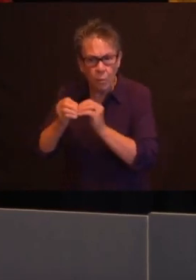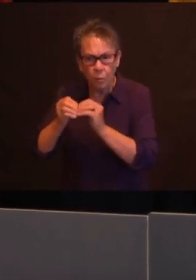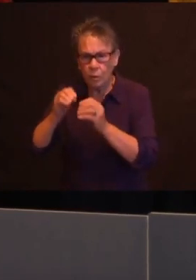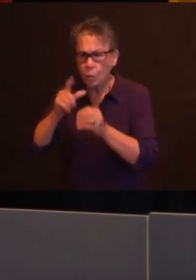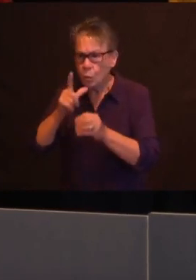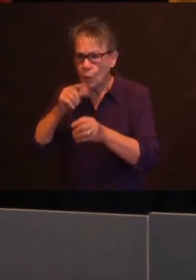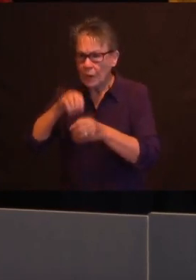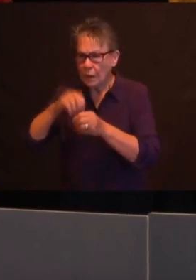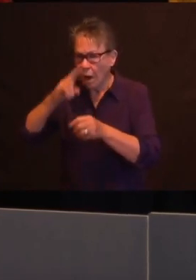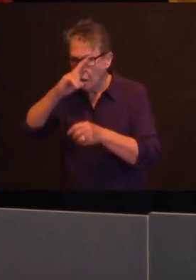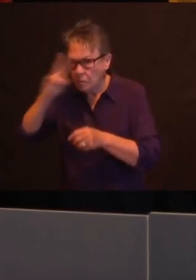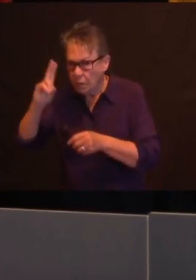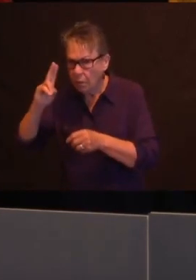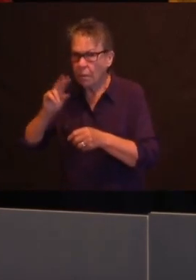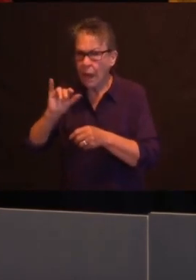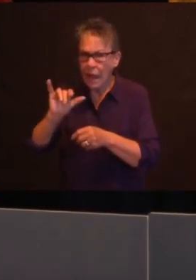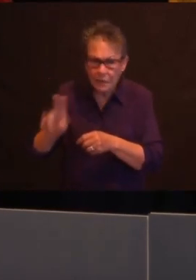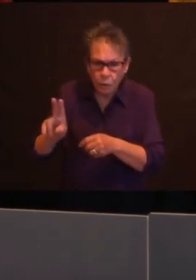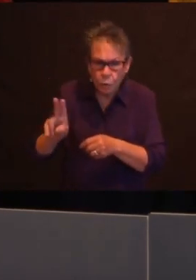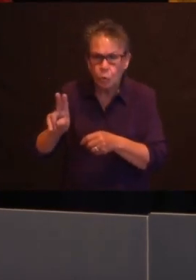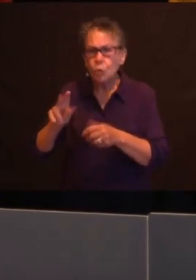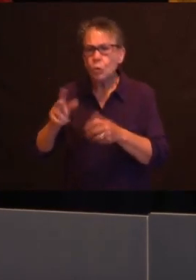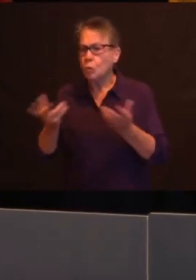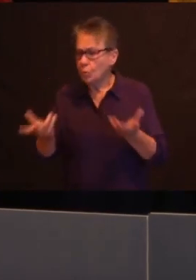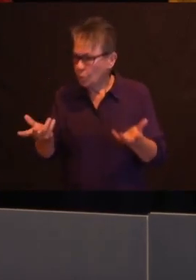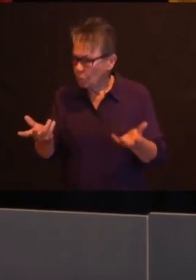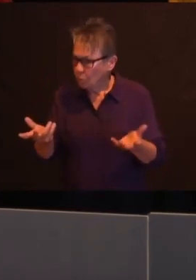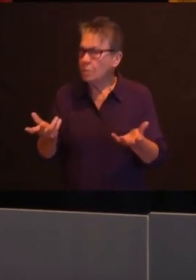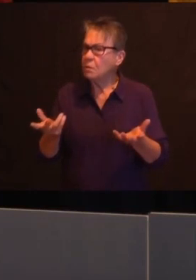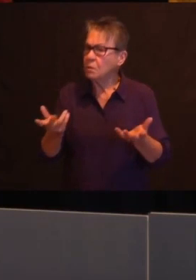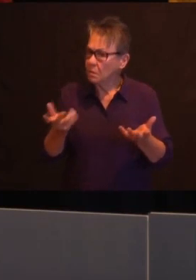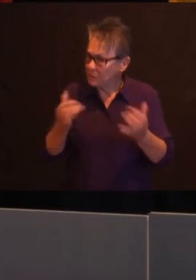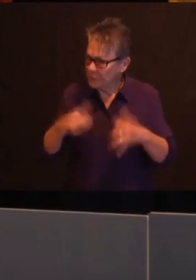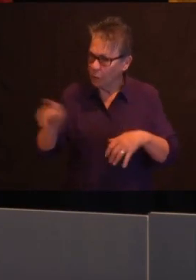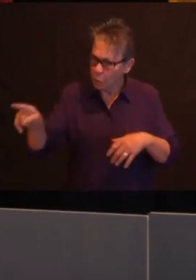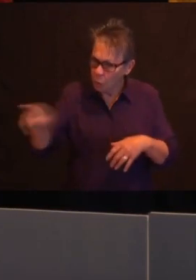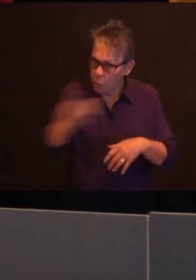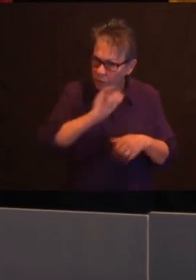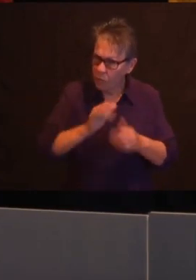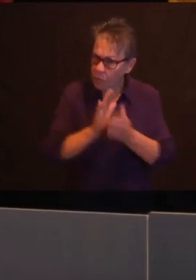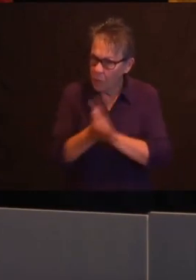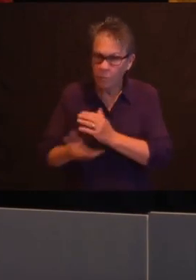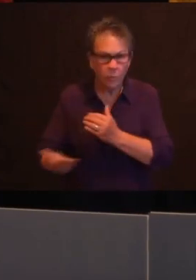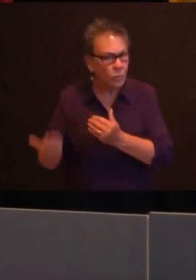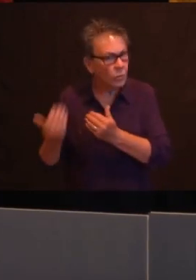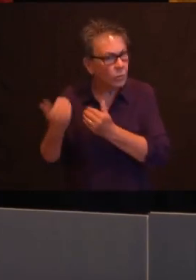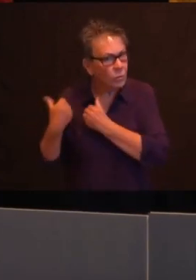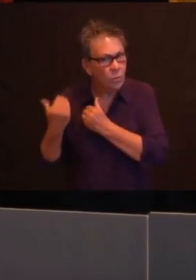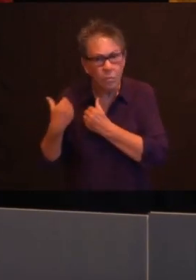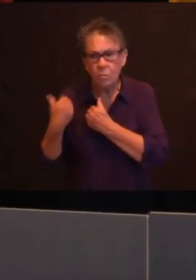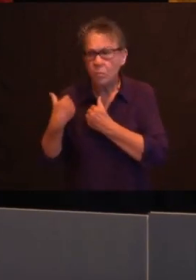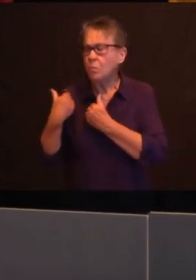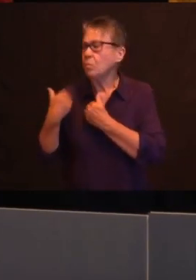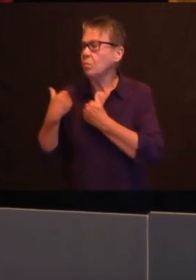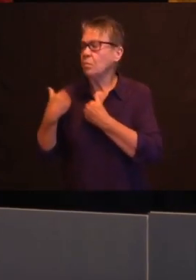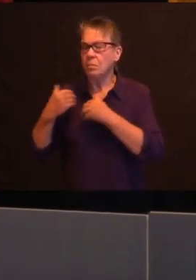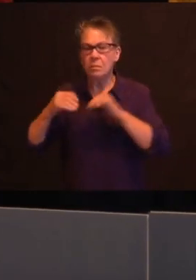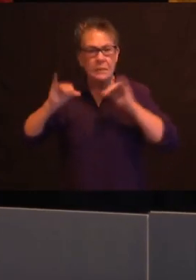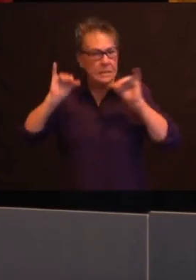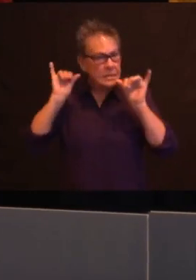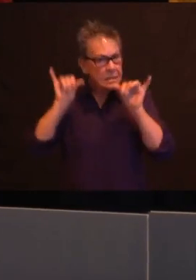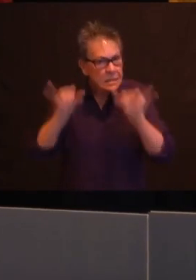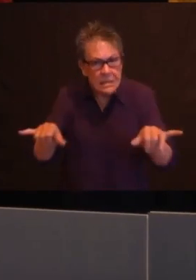as taking that responsibility to still do the same public health management efforts with masking up,